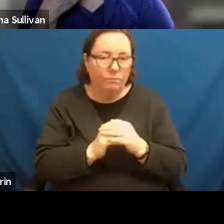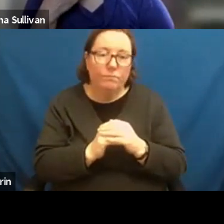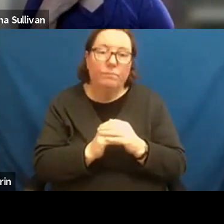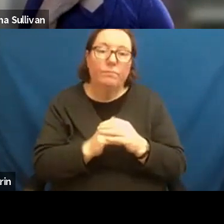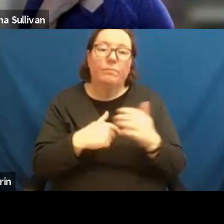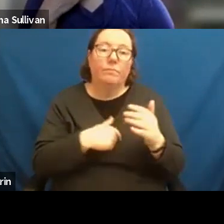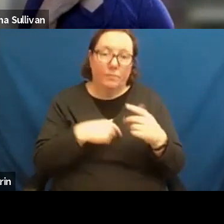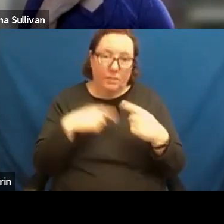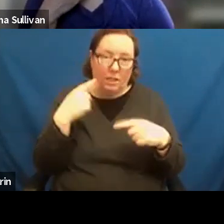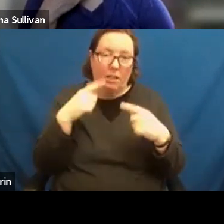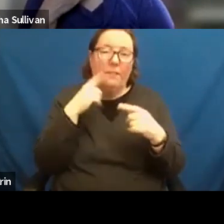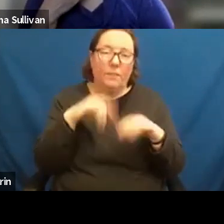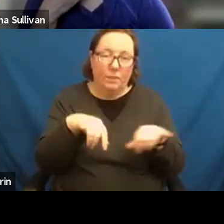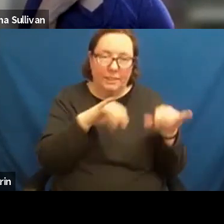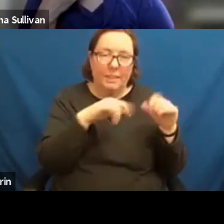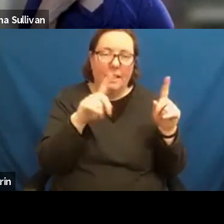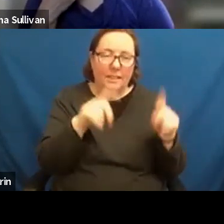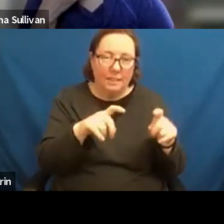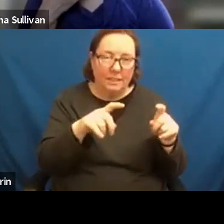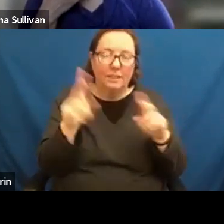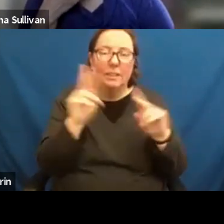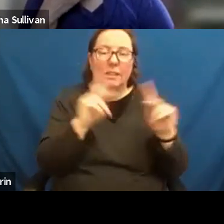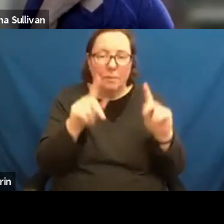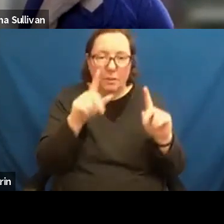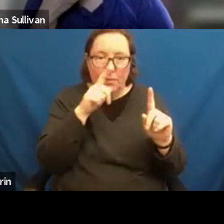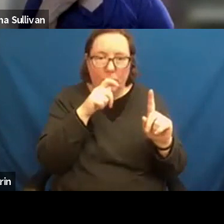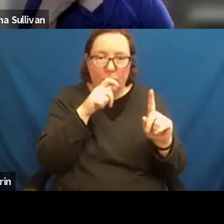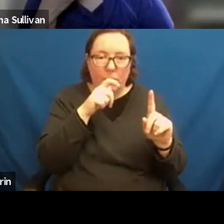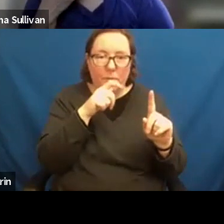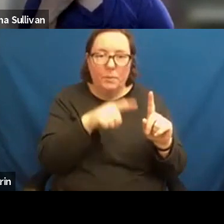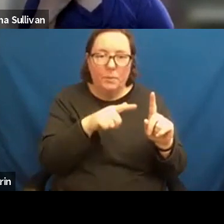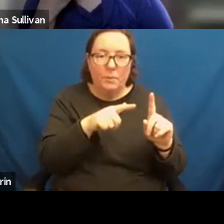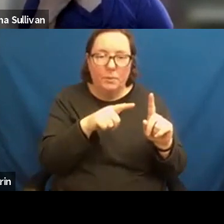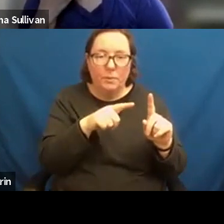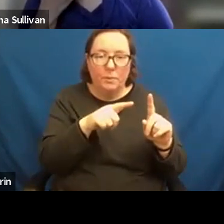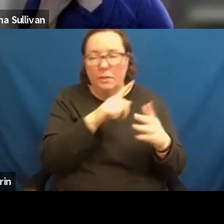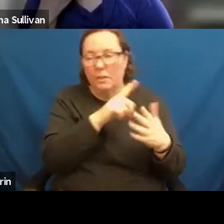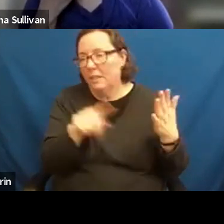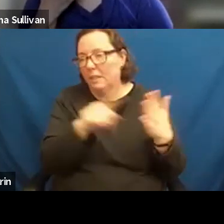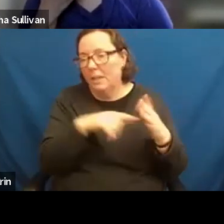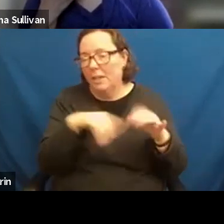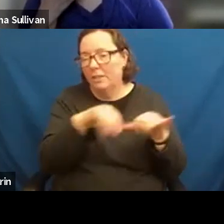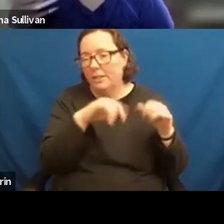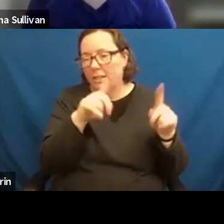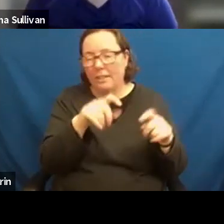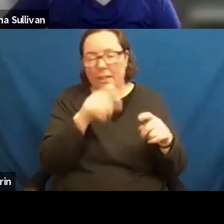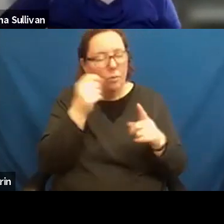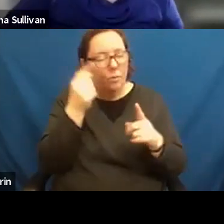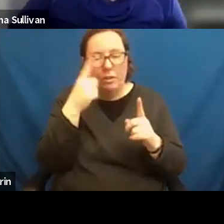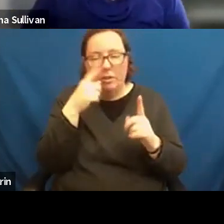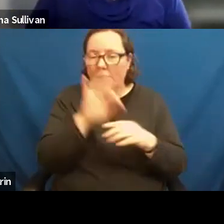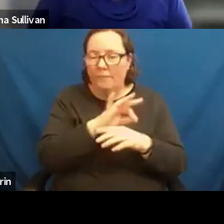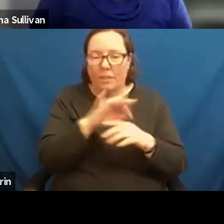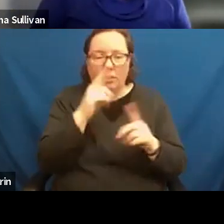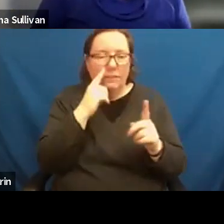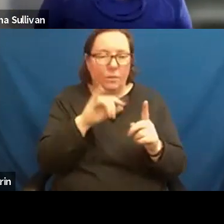I will argue for standardized tests. People who disparage standardized tests do not understand the function that